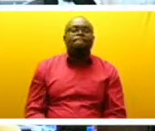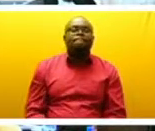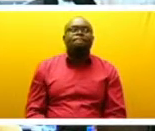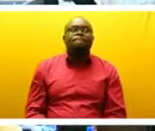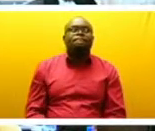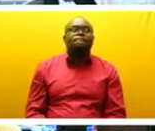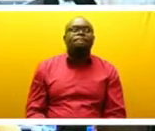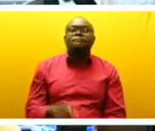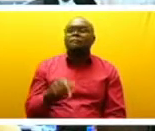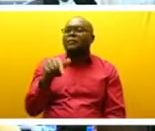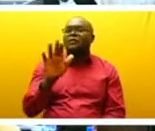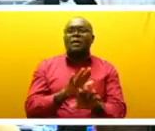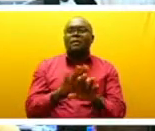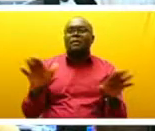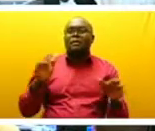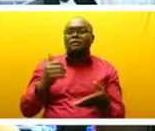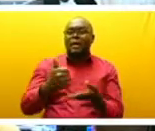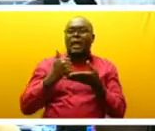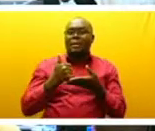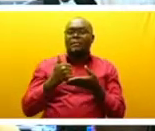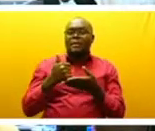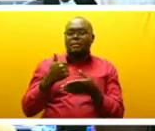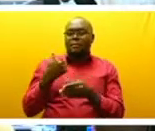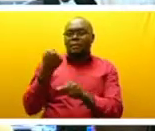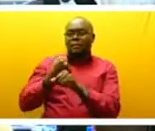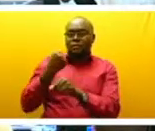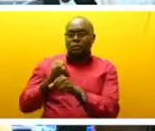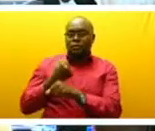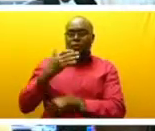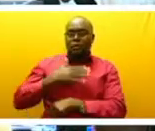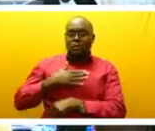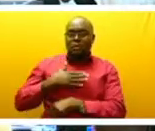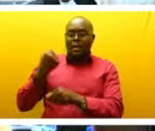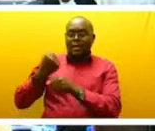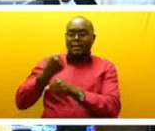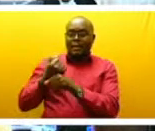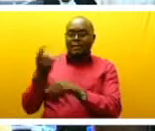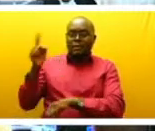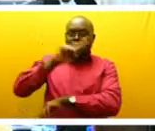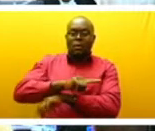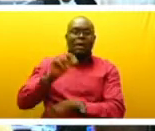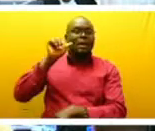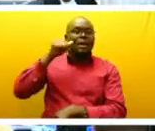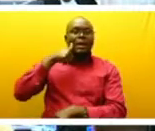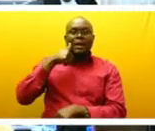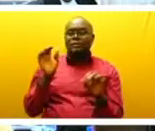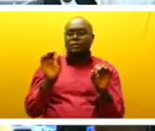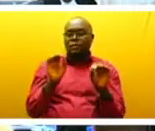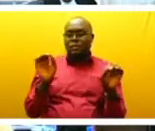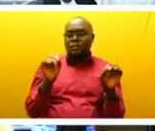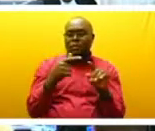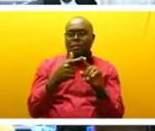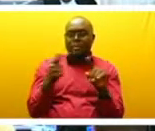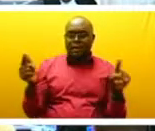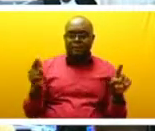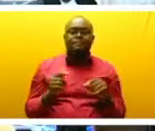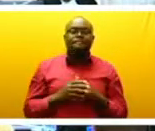You're not helping me to do my day's work very nicely. I'm sorry. But